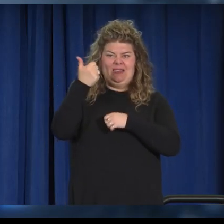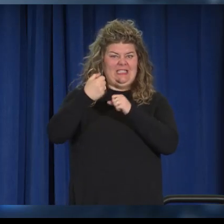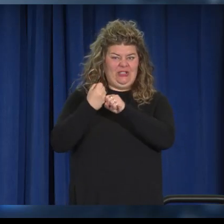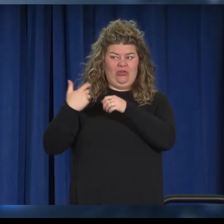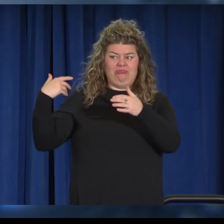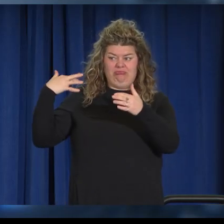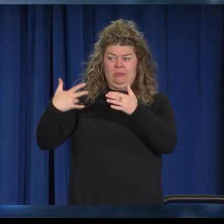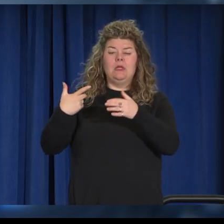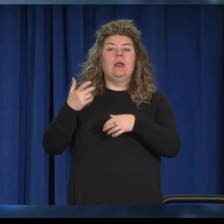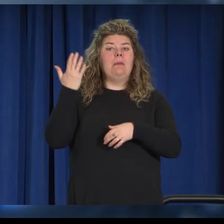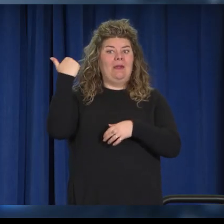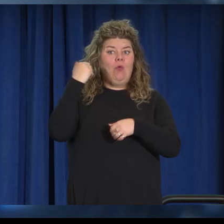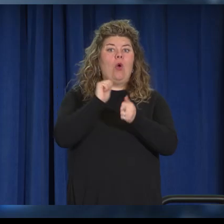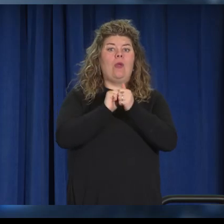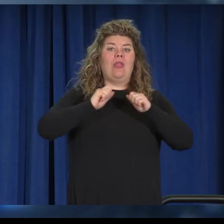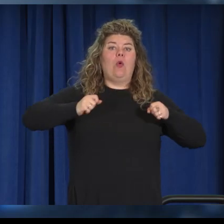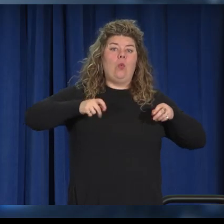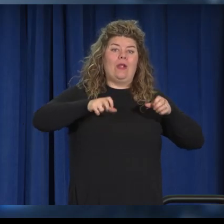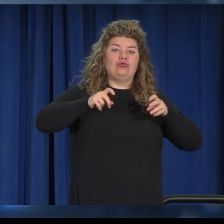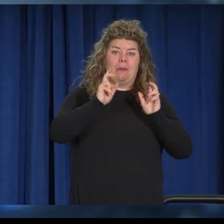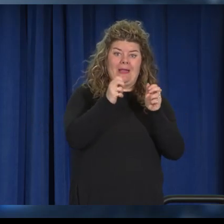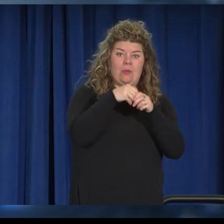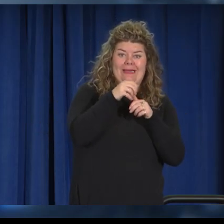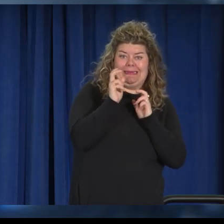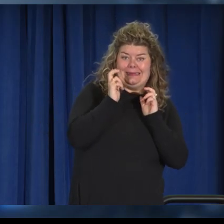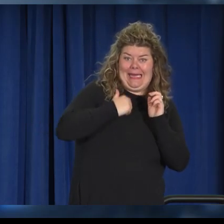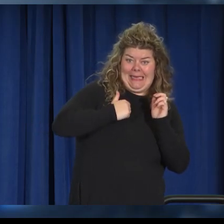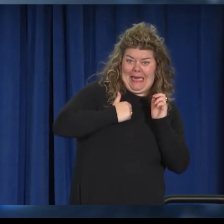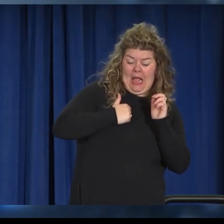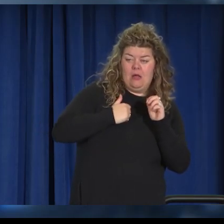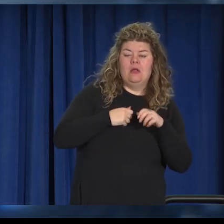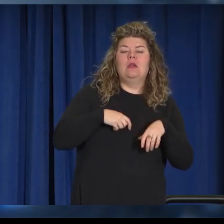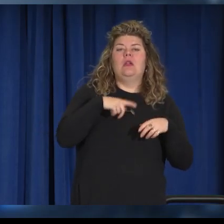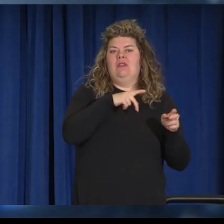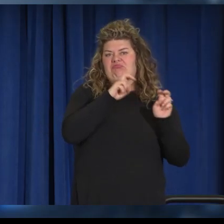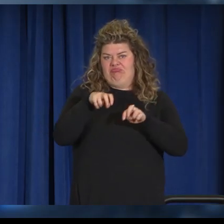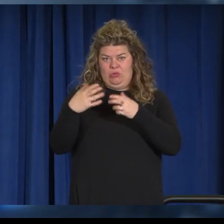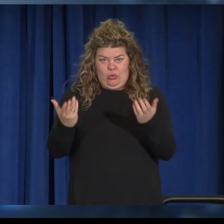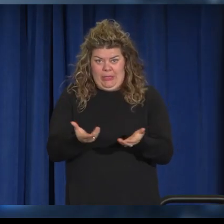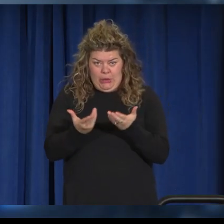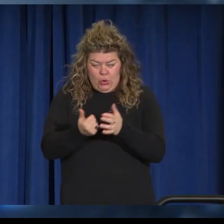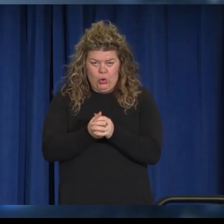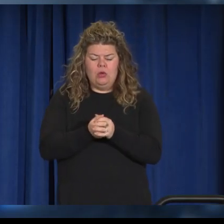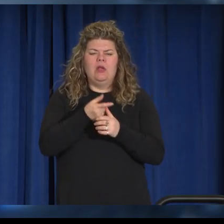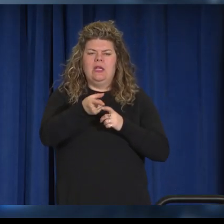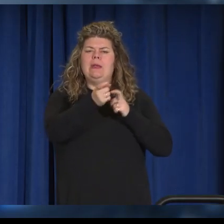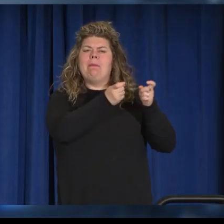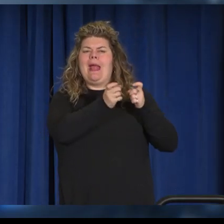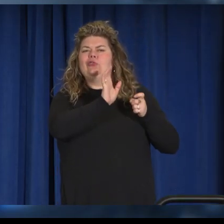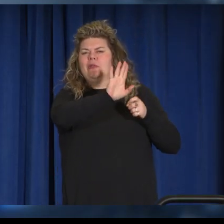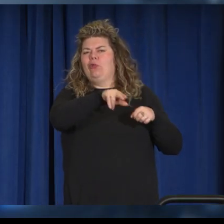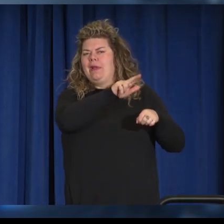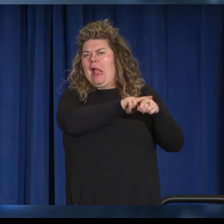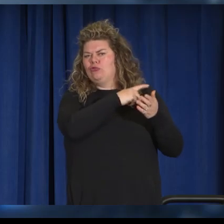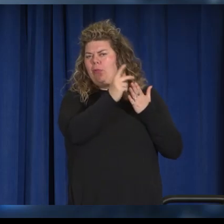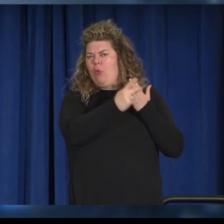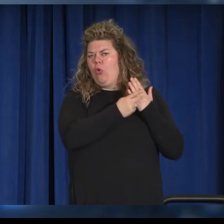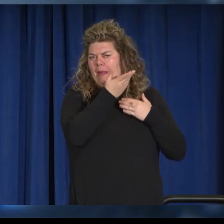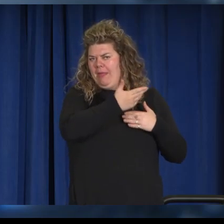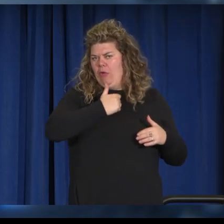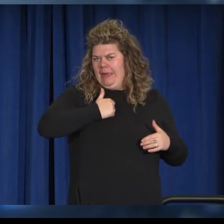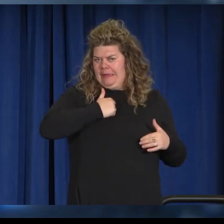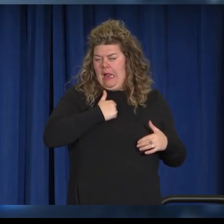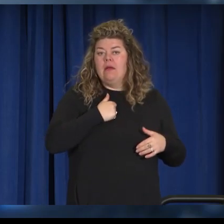with Wheelchair Basketball of Canada, managing the operation for their national program. He then completed